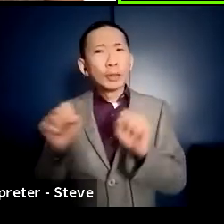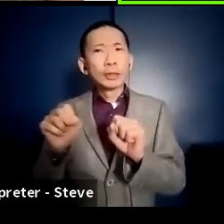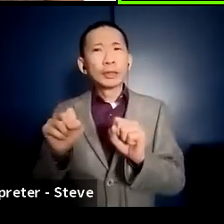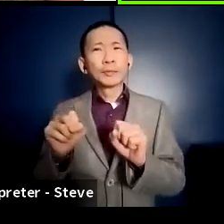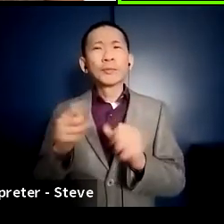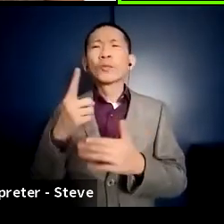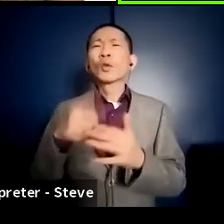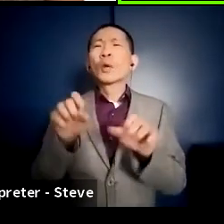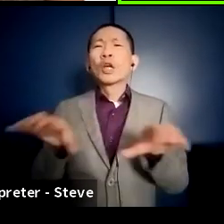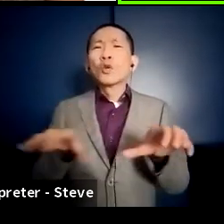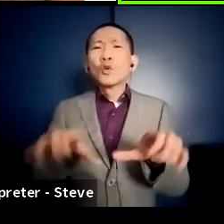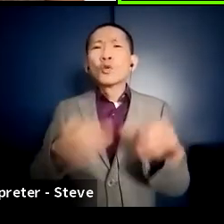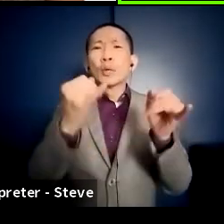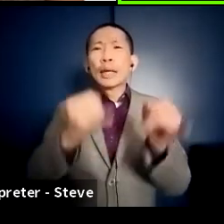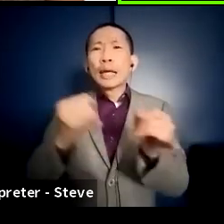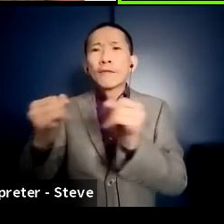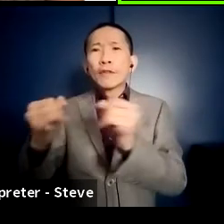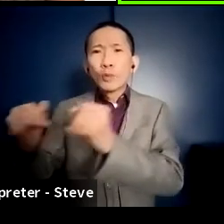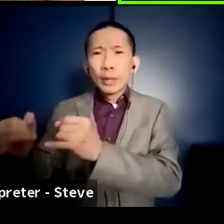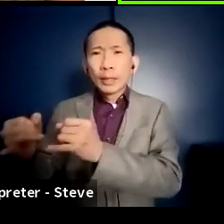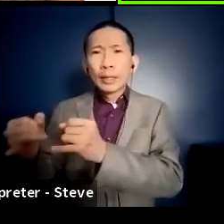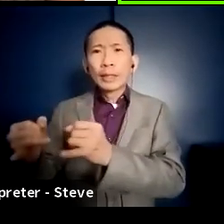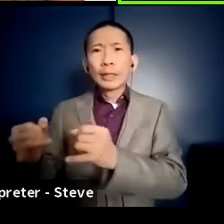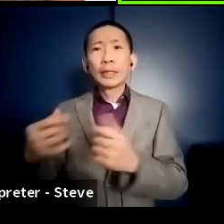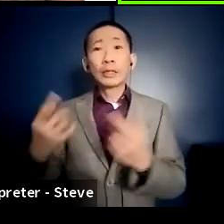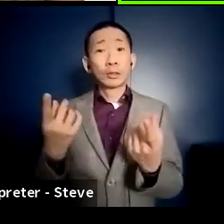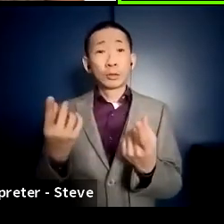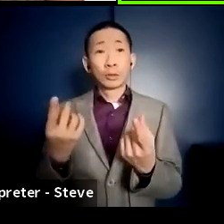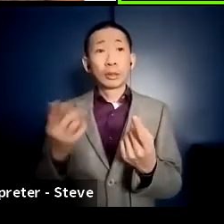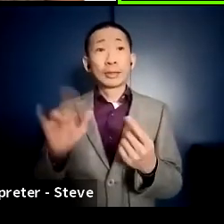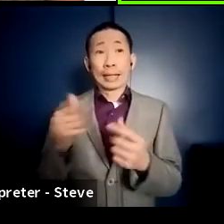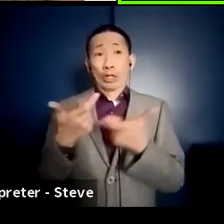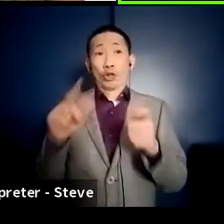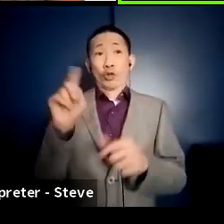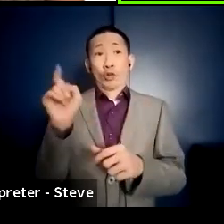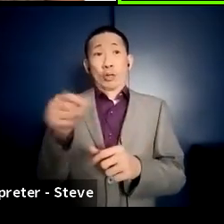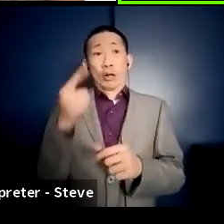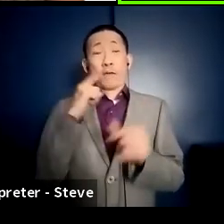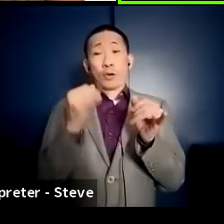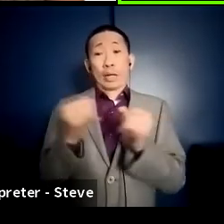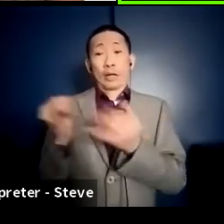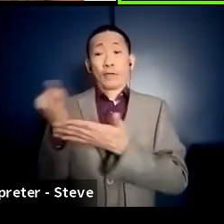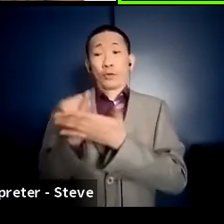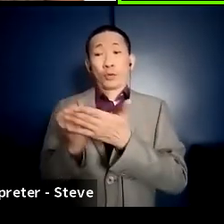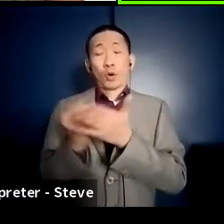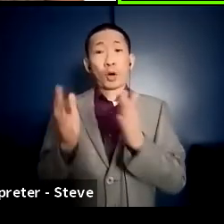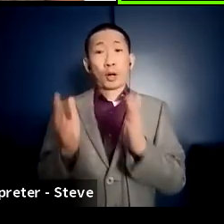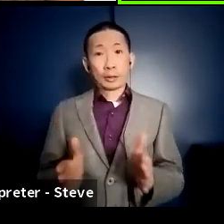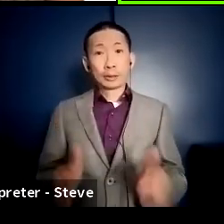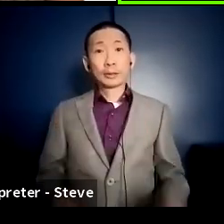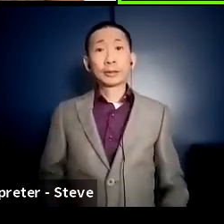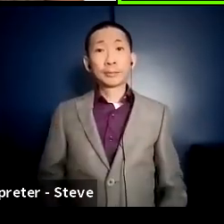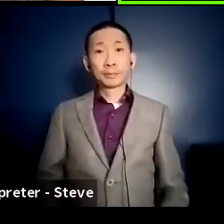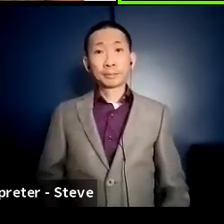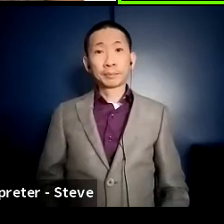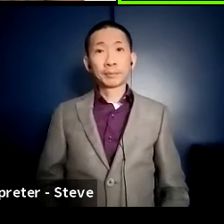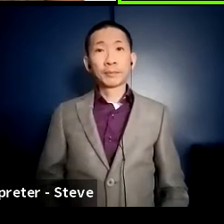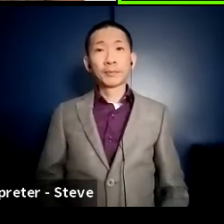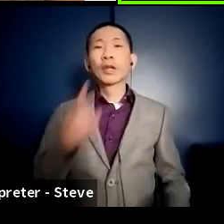can you do on the individual level is a huge question, especially for individual artists. And a really